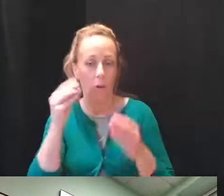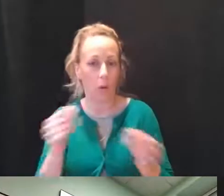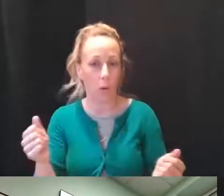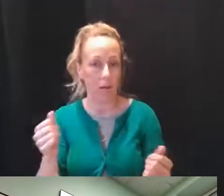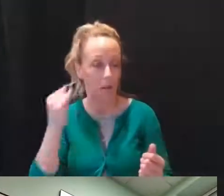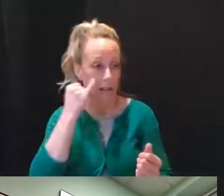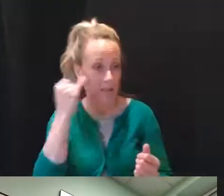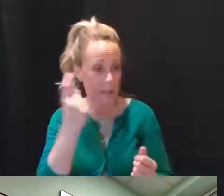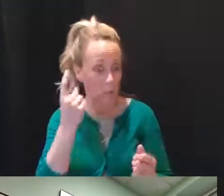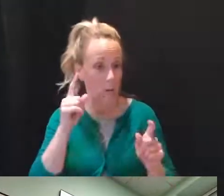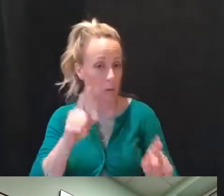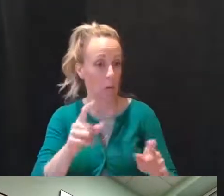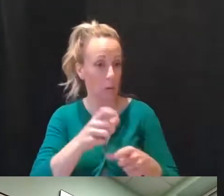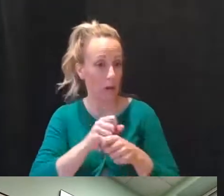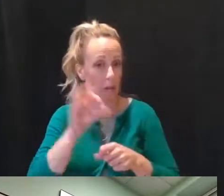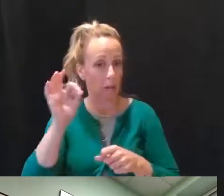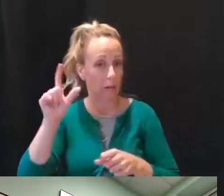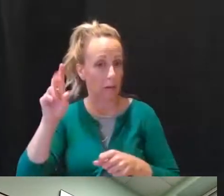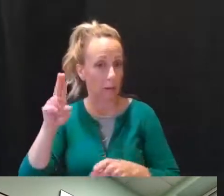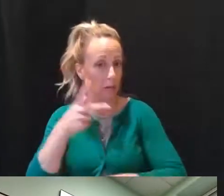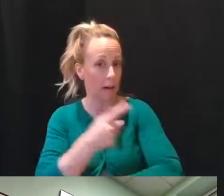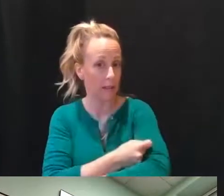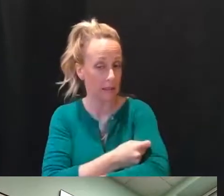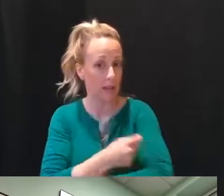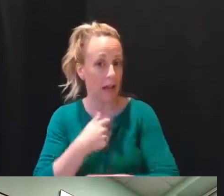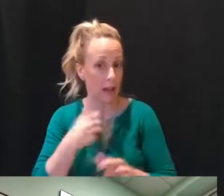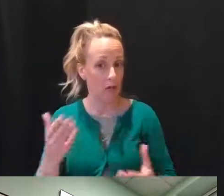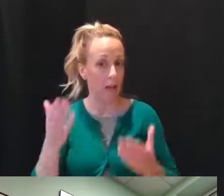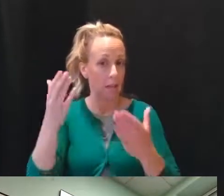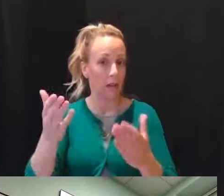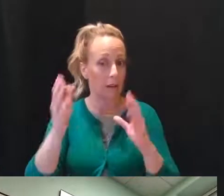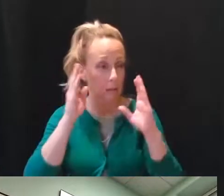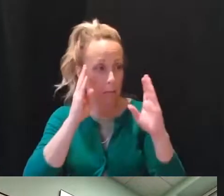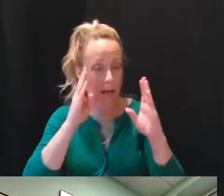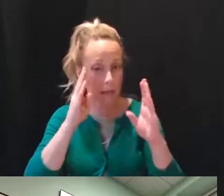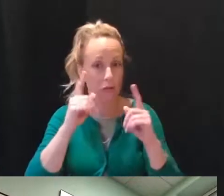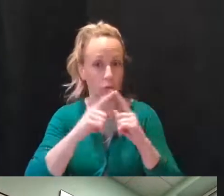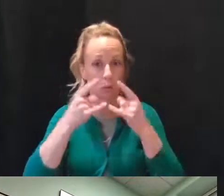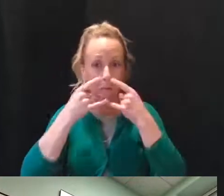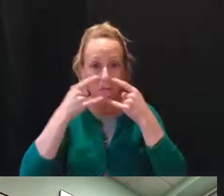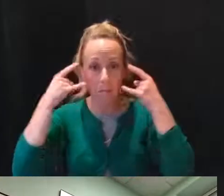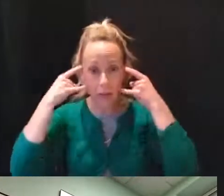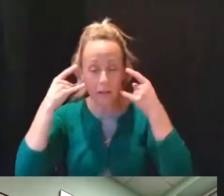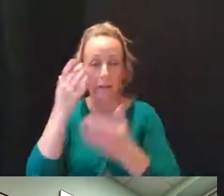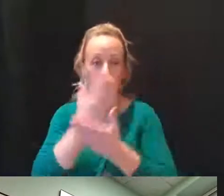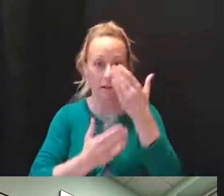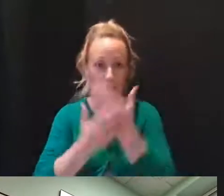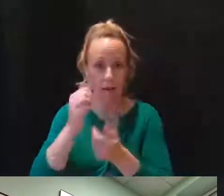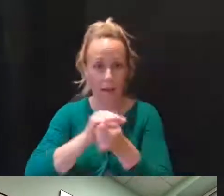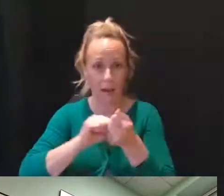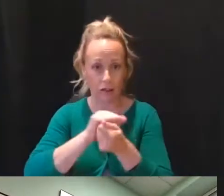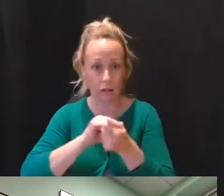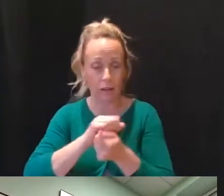to get the flu vaccine, I will recommend that they should pay attention to masking, hand hygiene, and